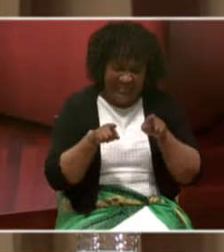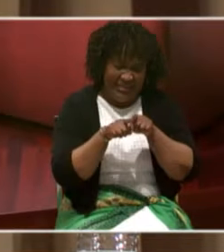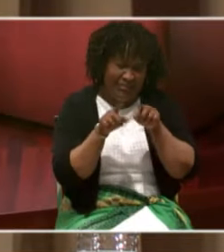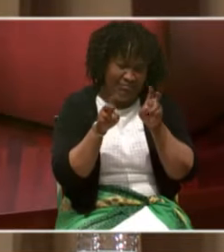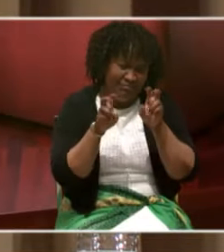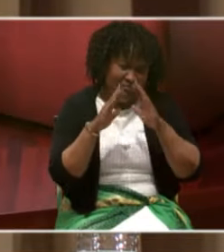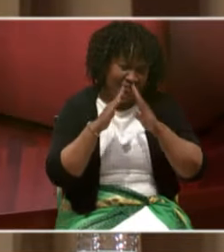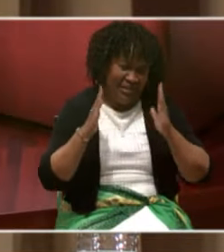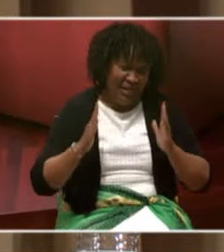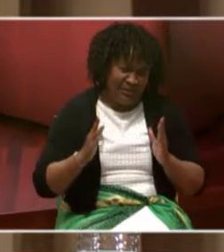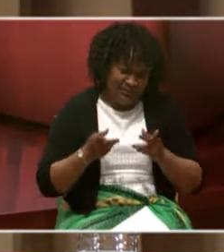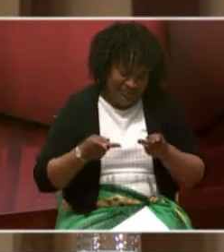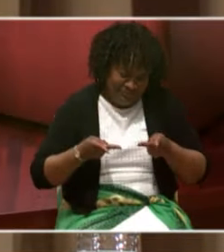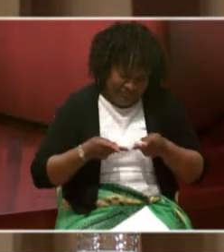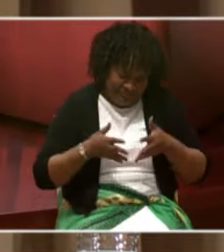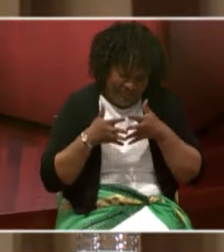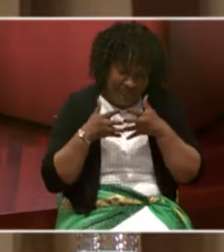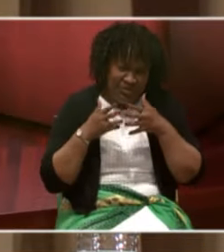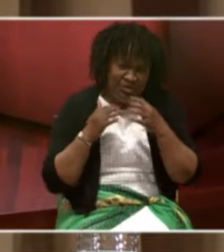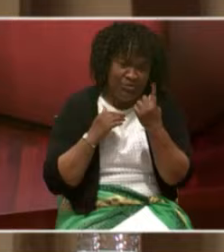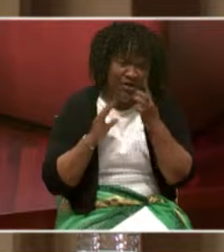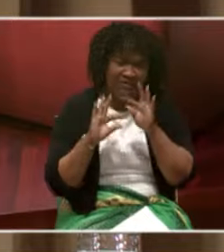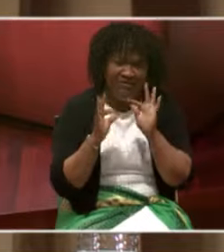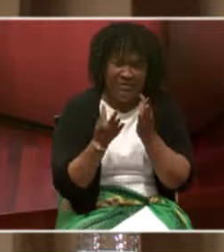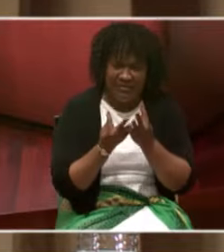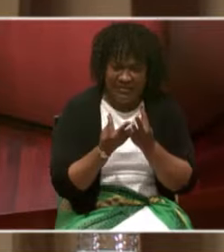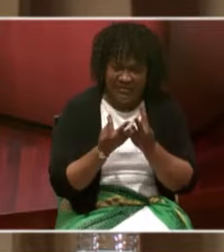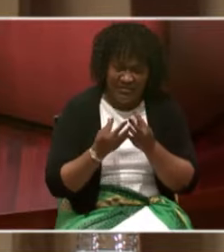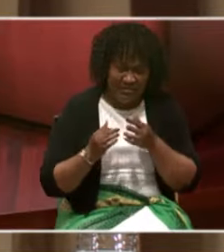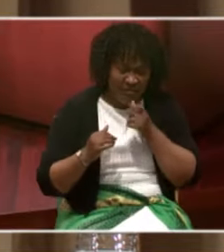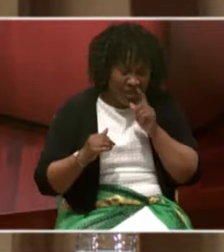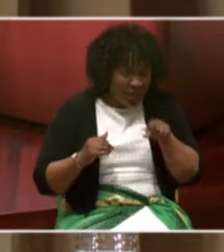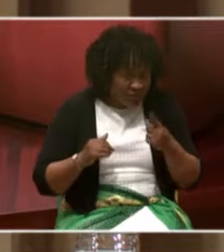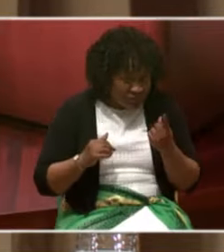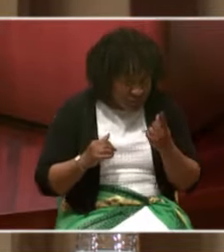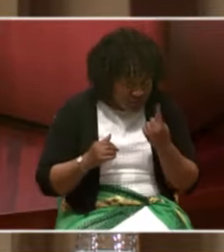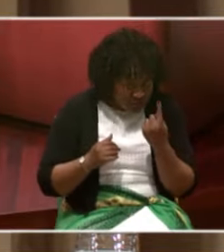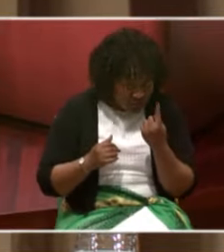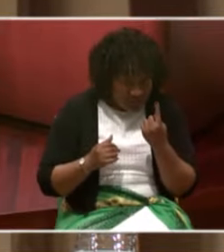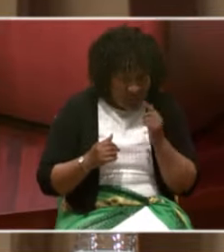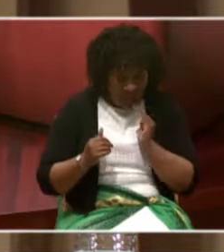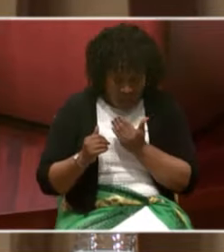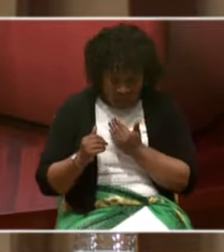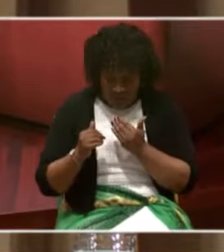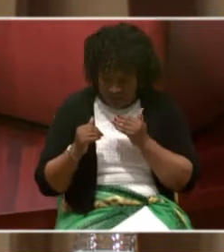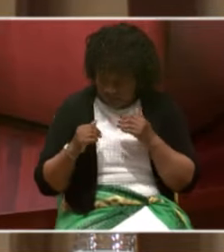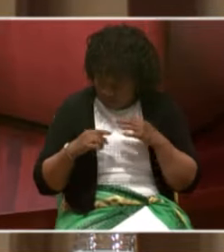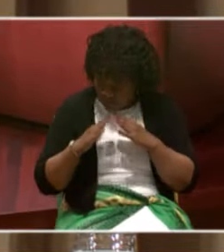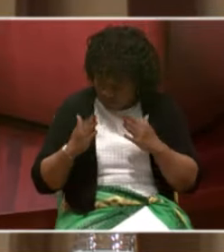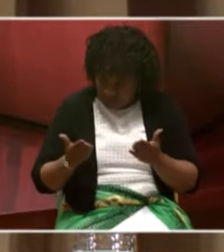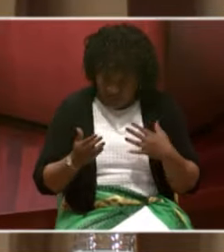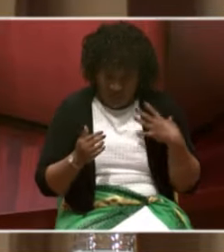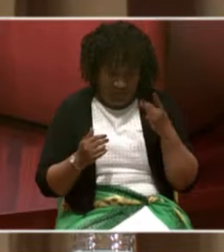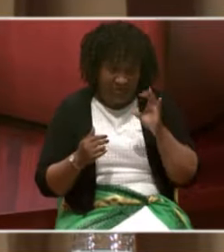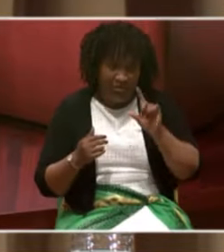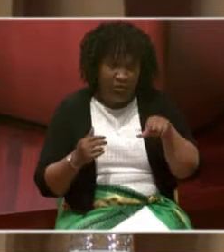workshops, following the teaching of Gandhi, the teaching of the great